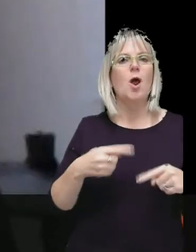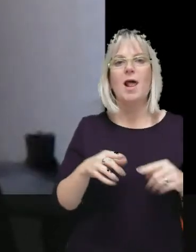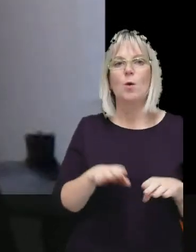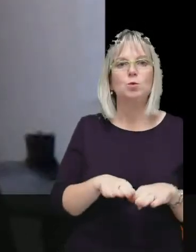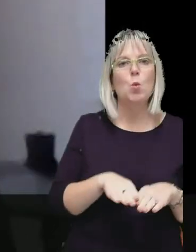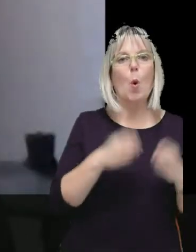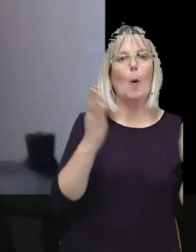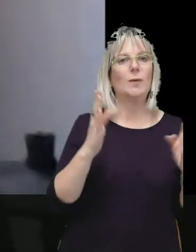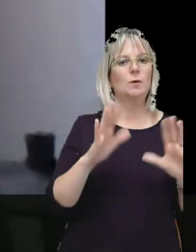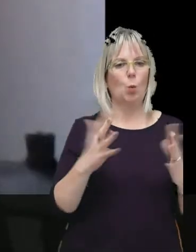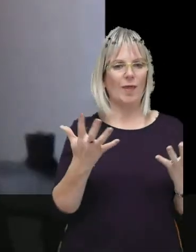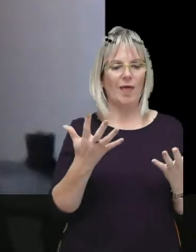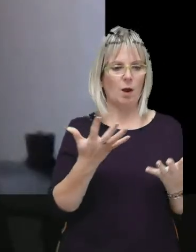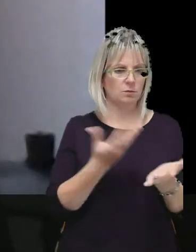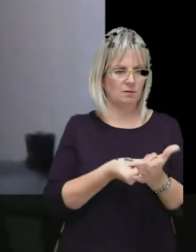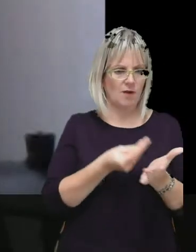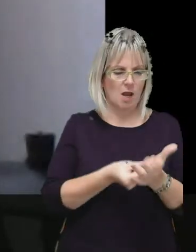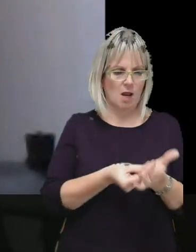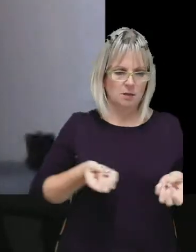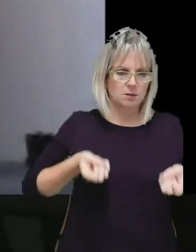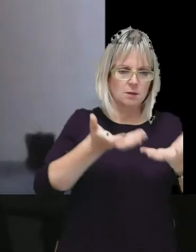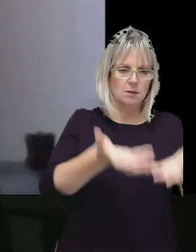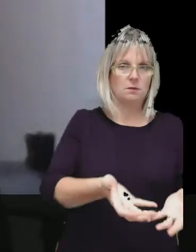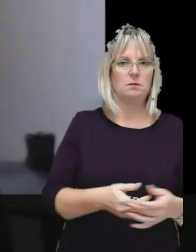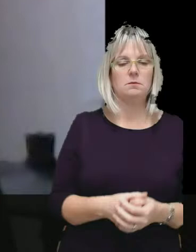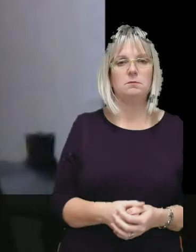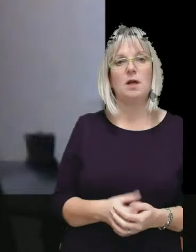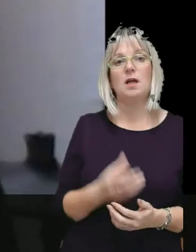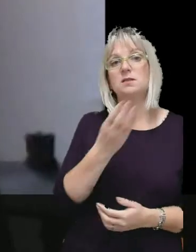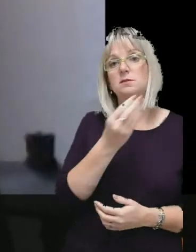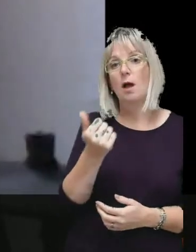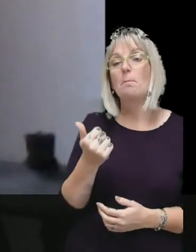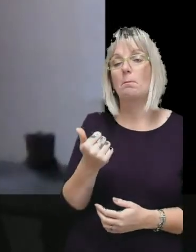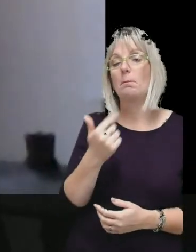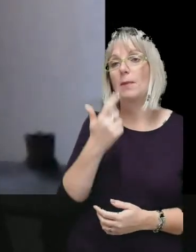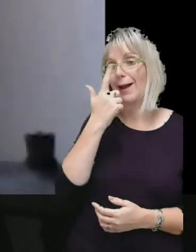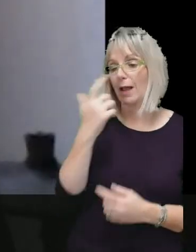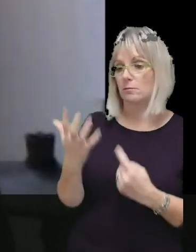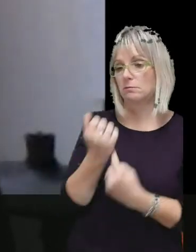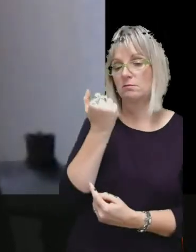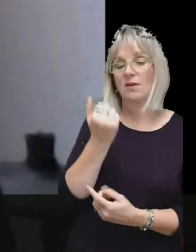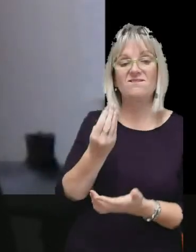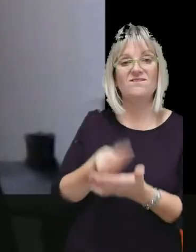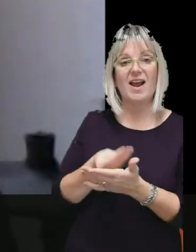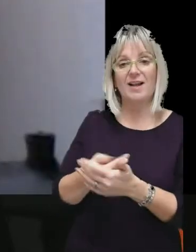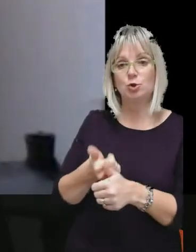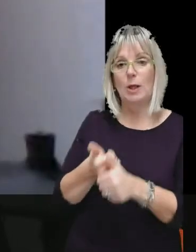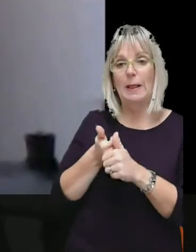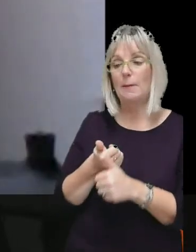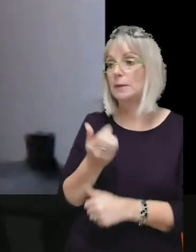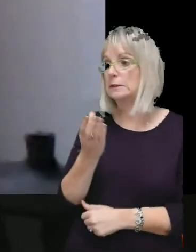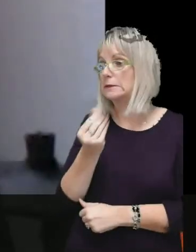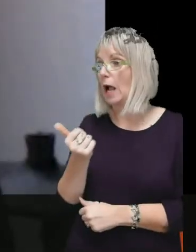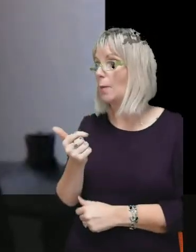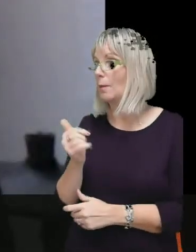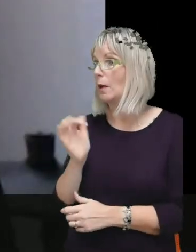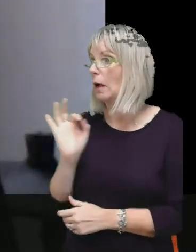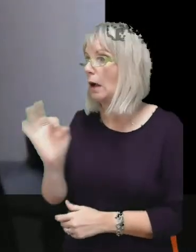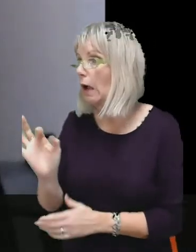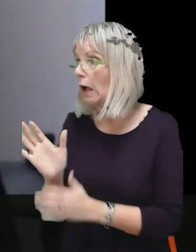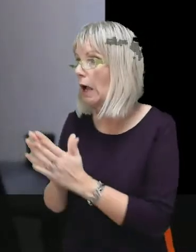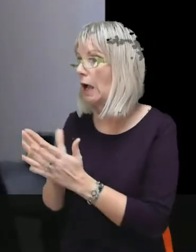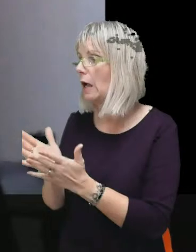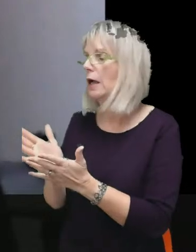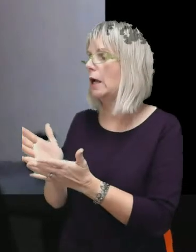of us managed to get some financial help. Some of us didn't get any help at all. And some of us, like me, retrained and started